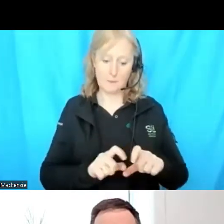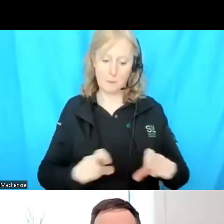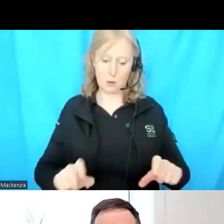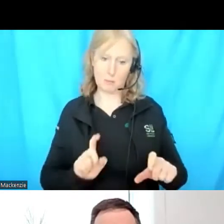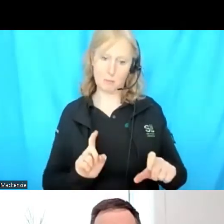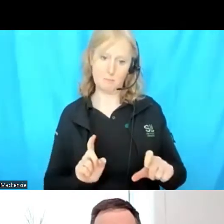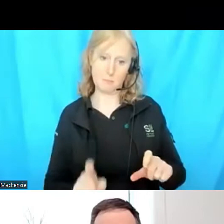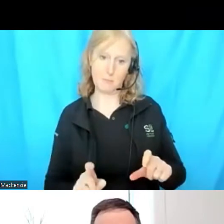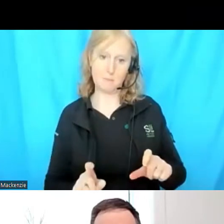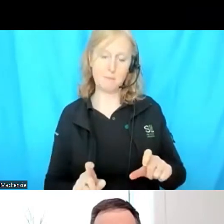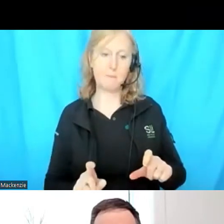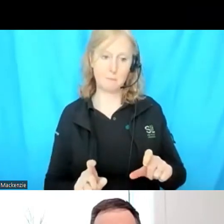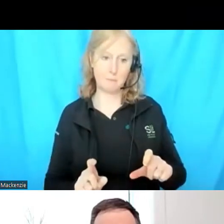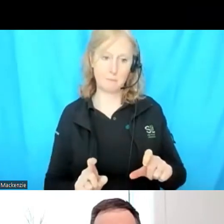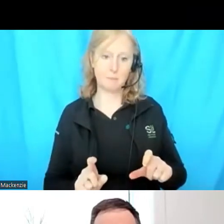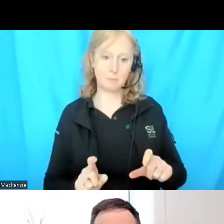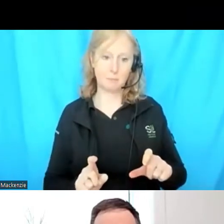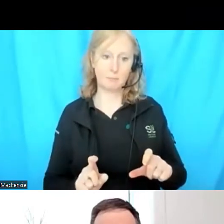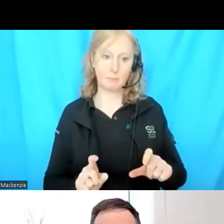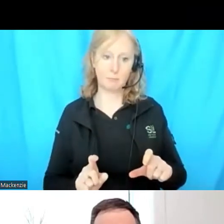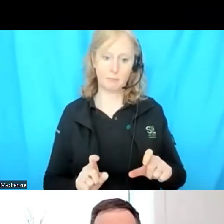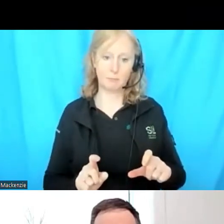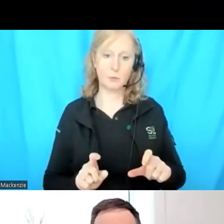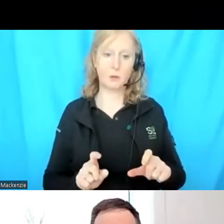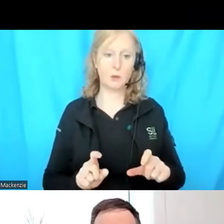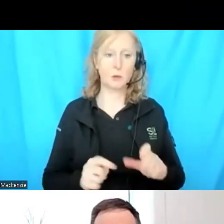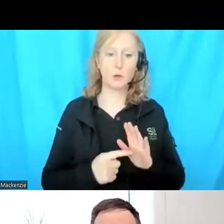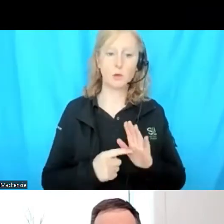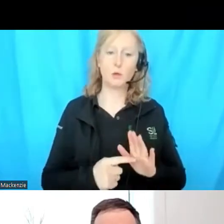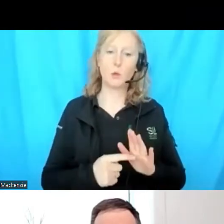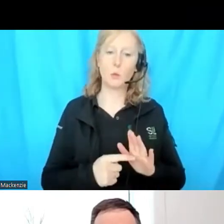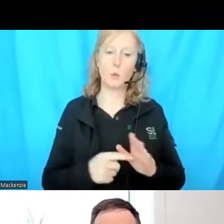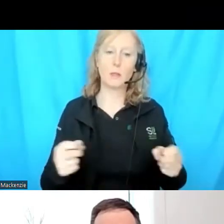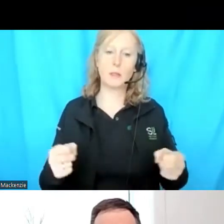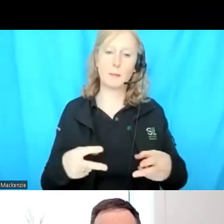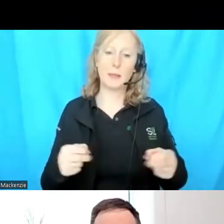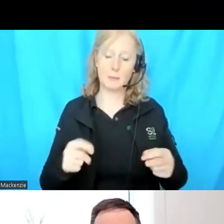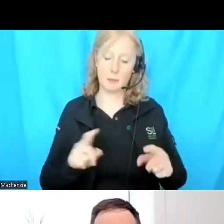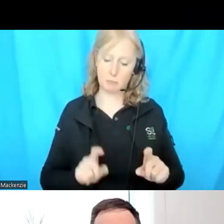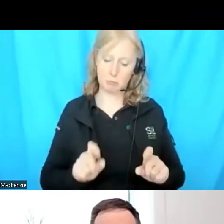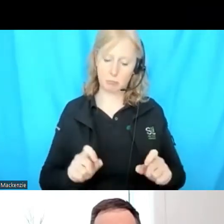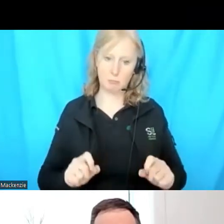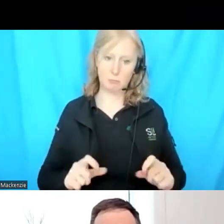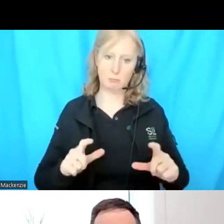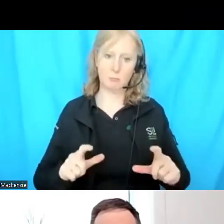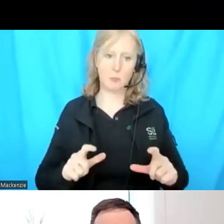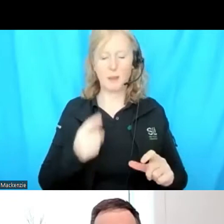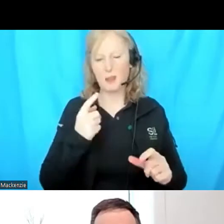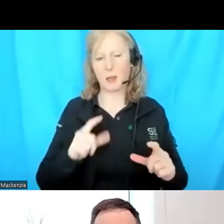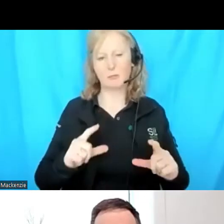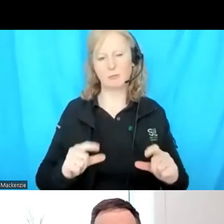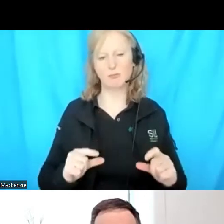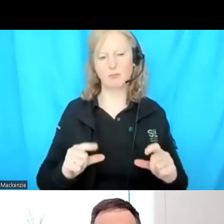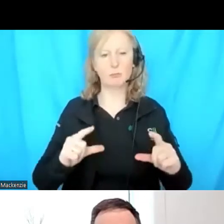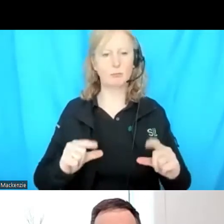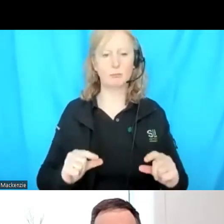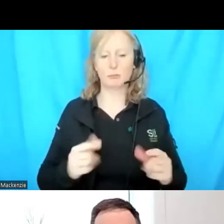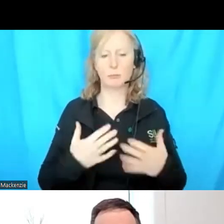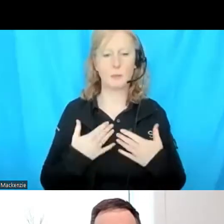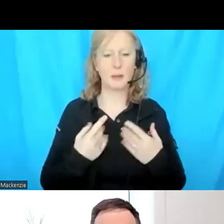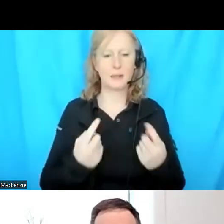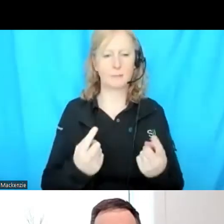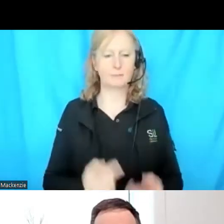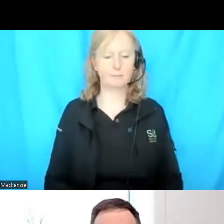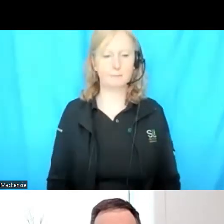screen, where you can click on the show subtitle button. And if you click on that setting, you can change the size of the captions that appear on your